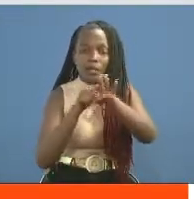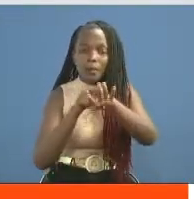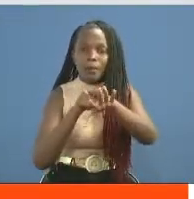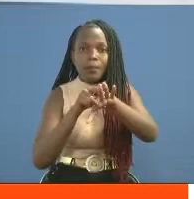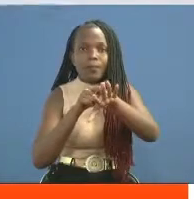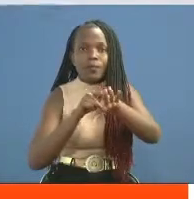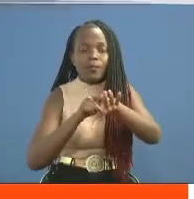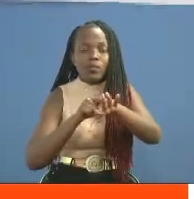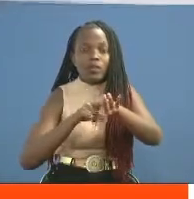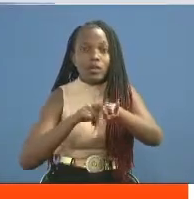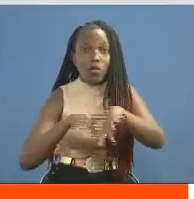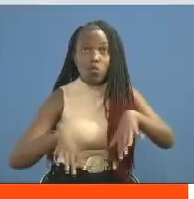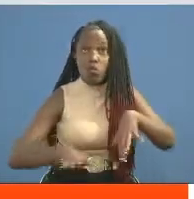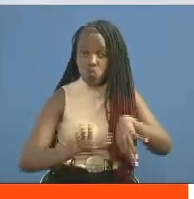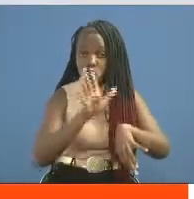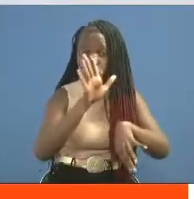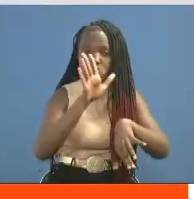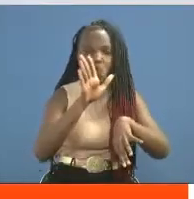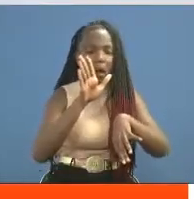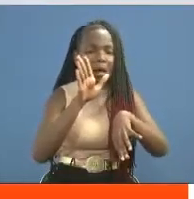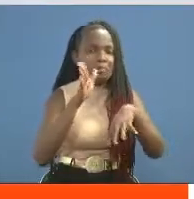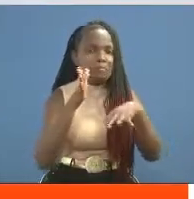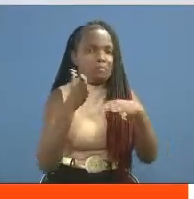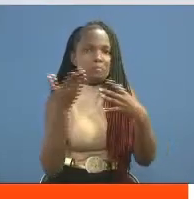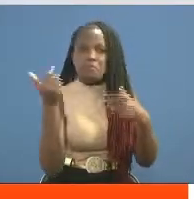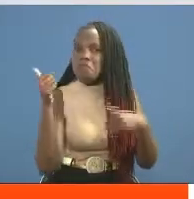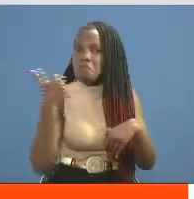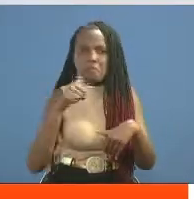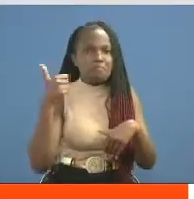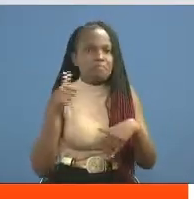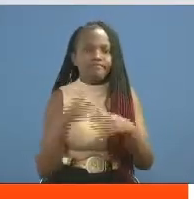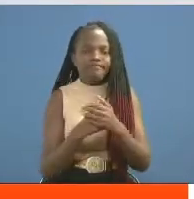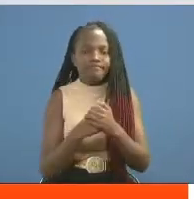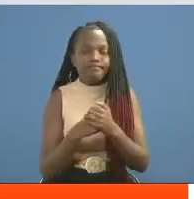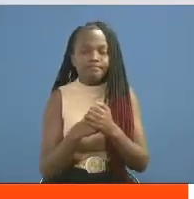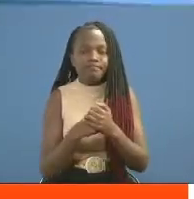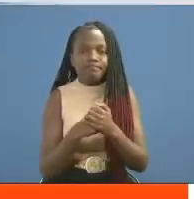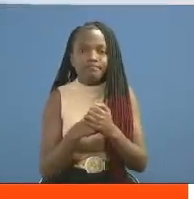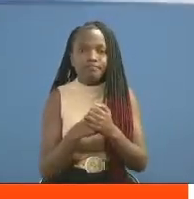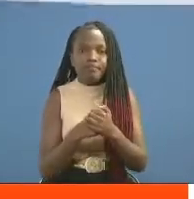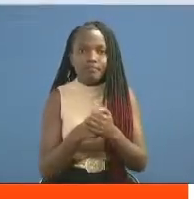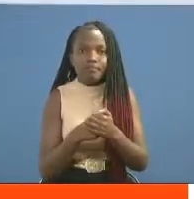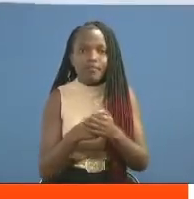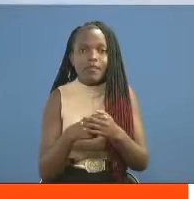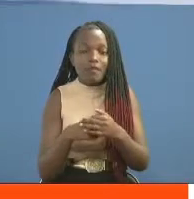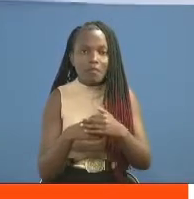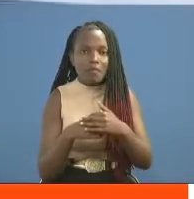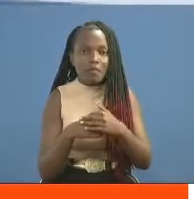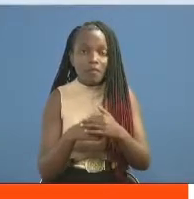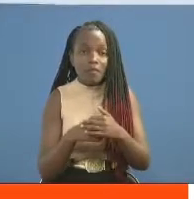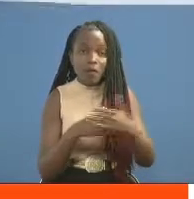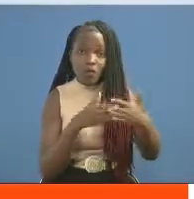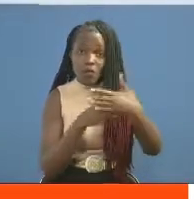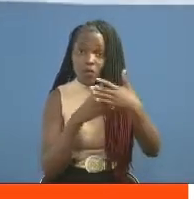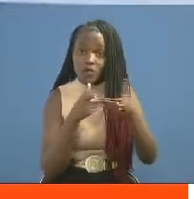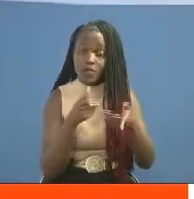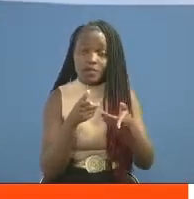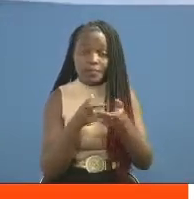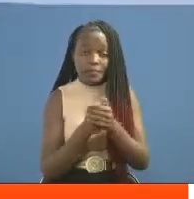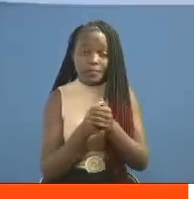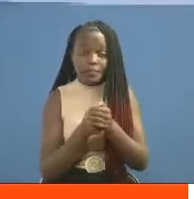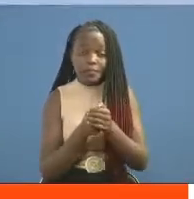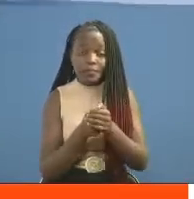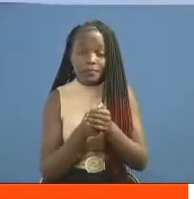kupaa utafika. Wakati wa kupaa mfanye nini? Umefika. Na kama utapaa na